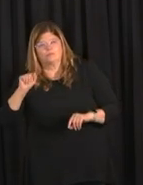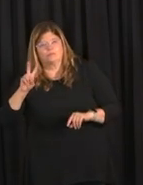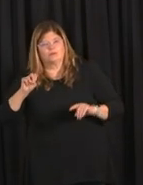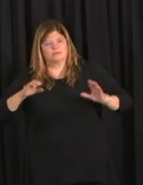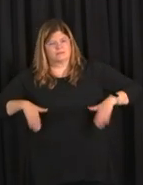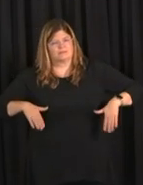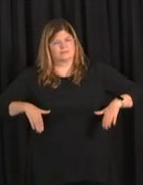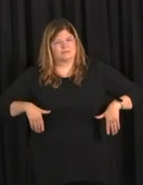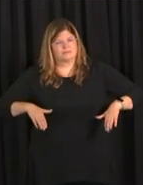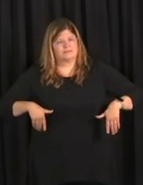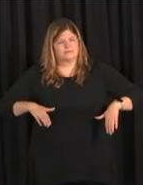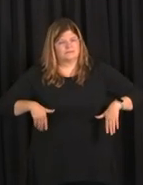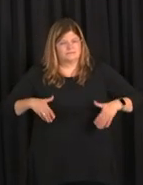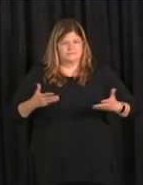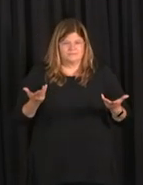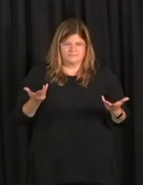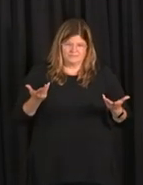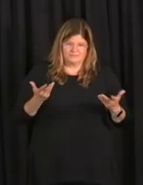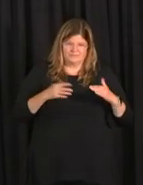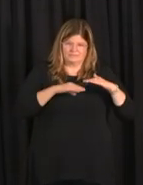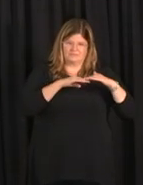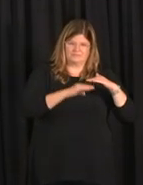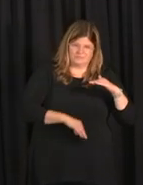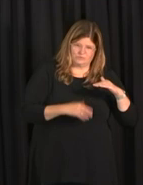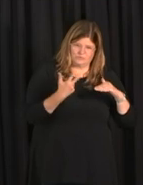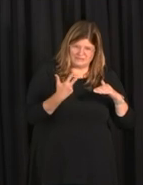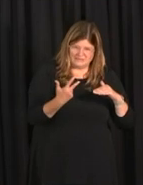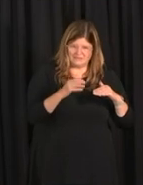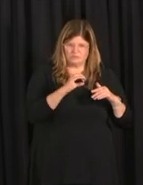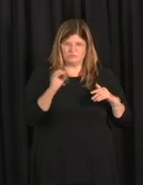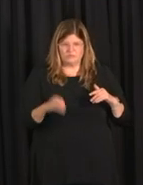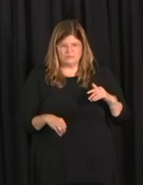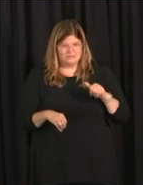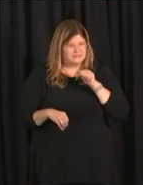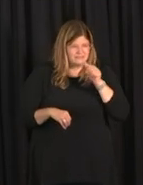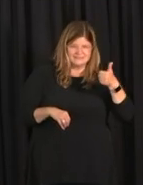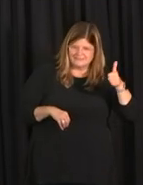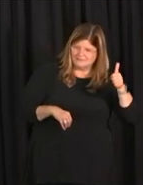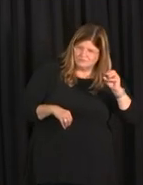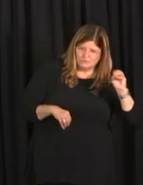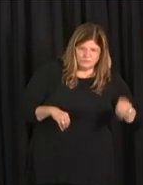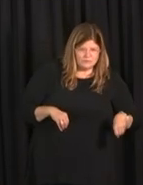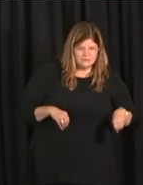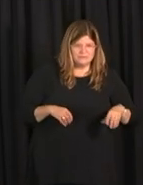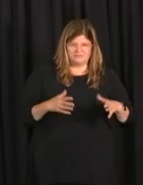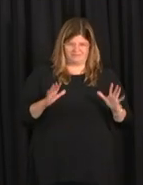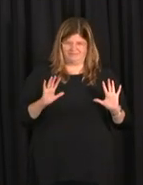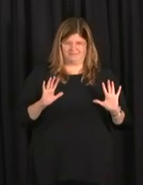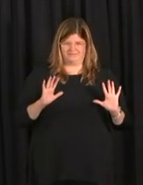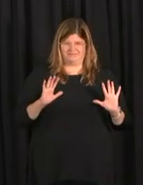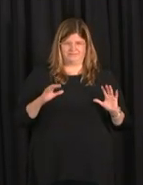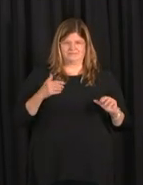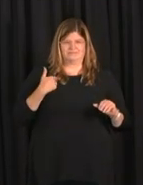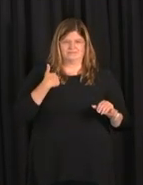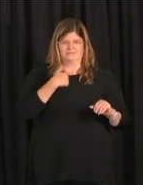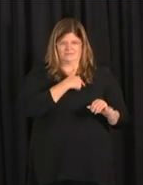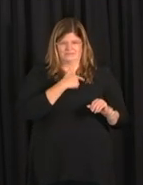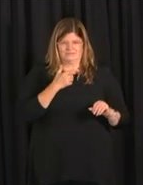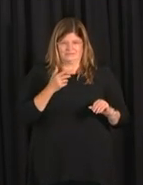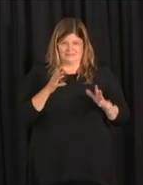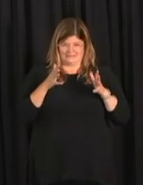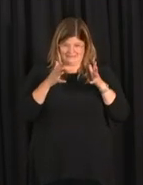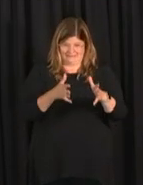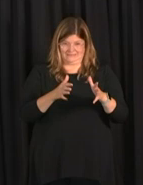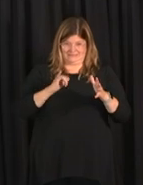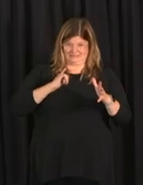now know that you need to have that be below 3%. So it would be irresponsible of us to leave that